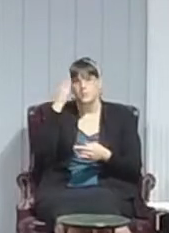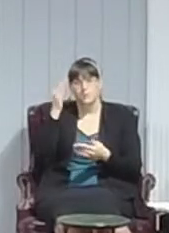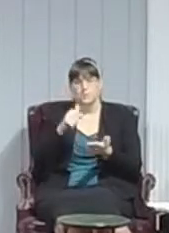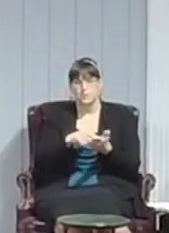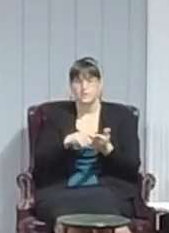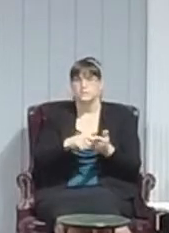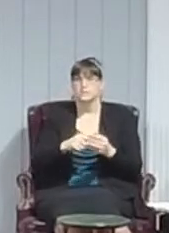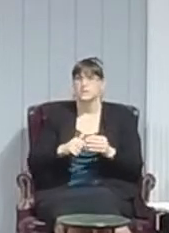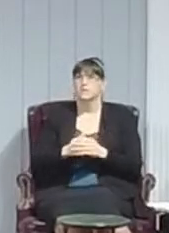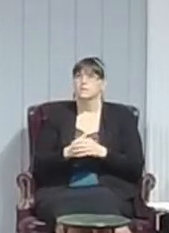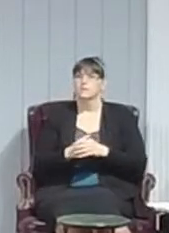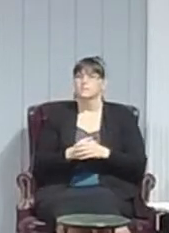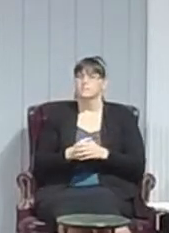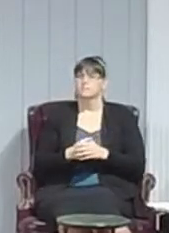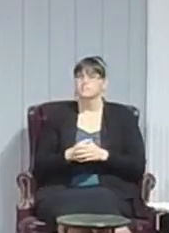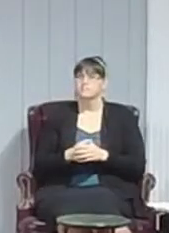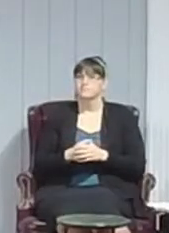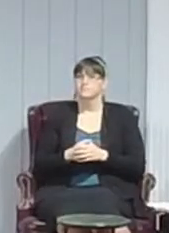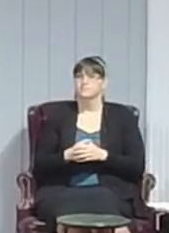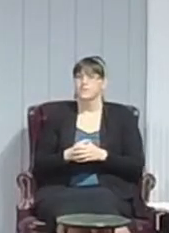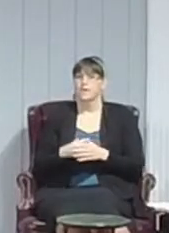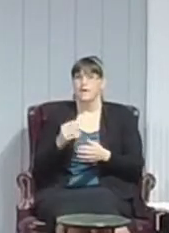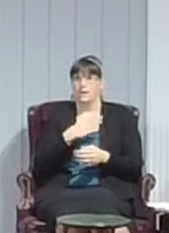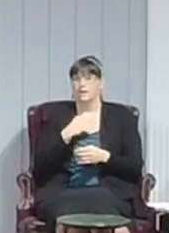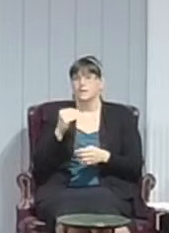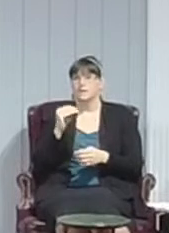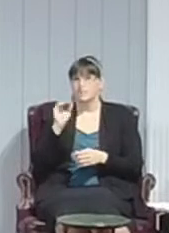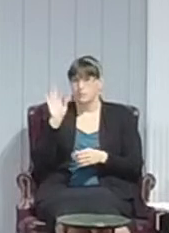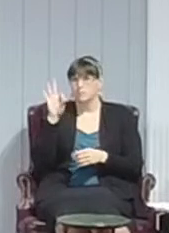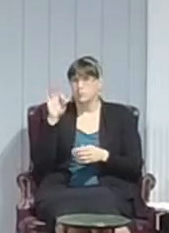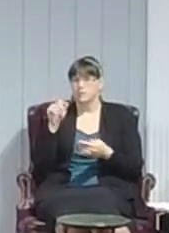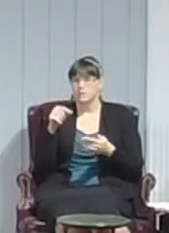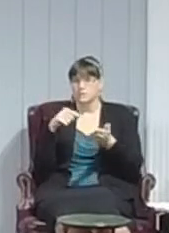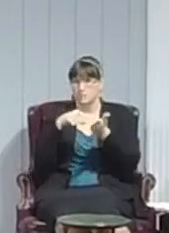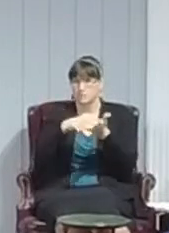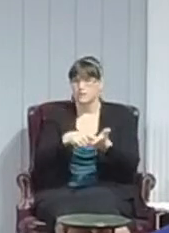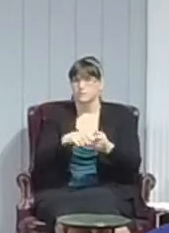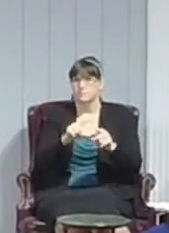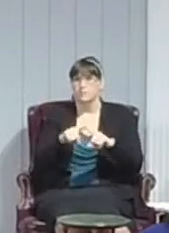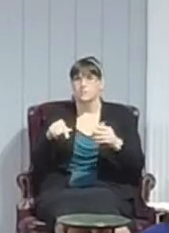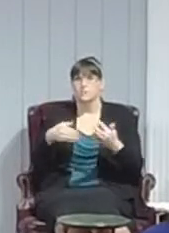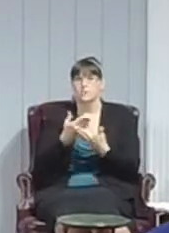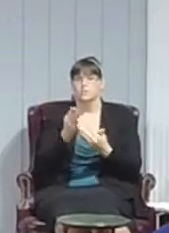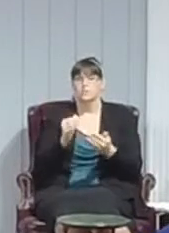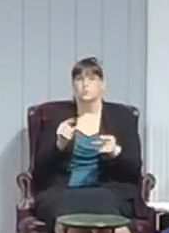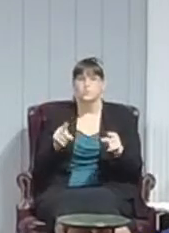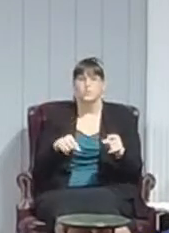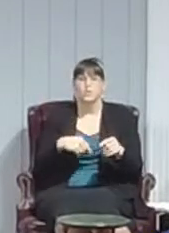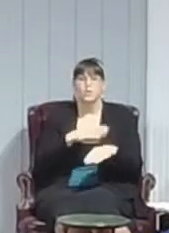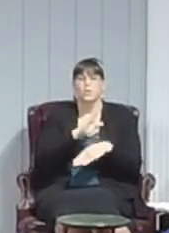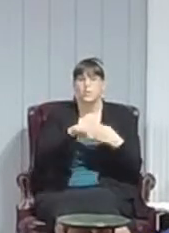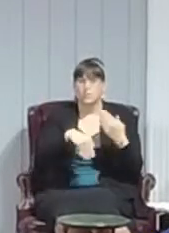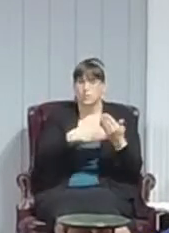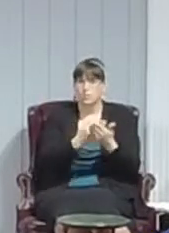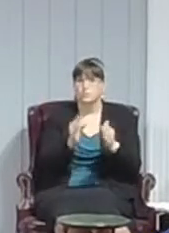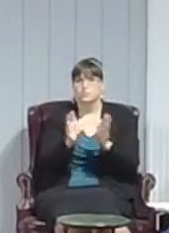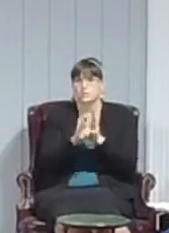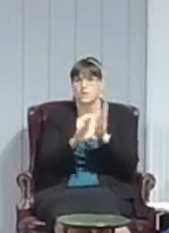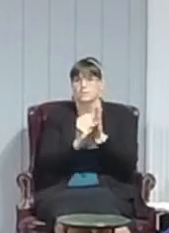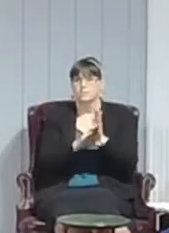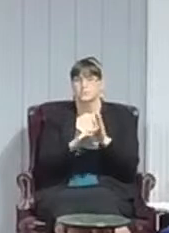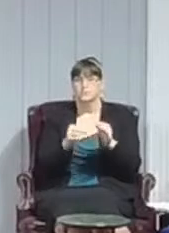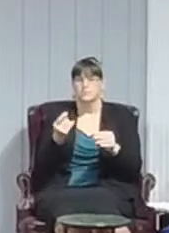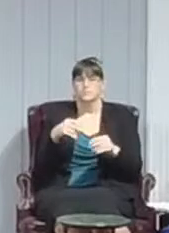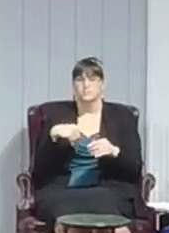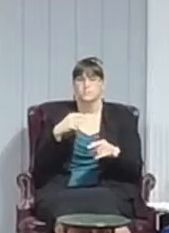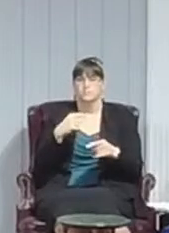But I'm not going to, and I am going to preach on this passage. We're going to go through almost the entire chapter as a part of the message today.